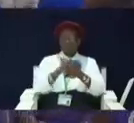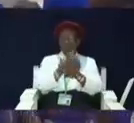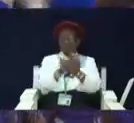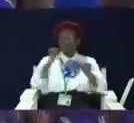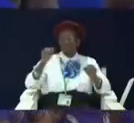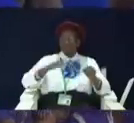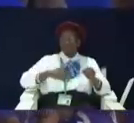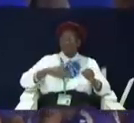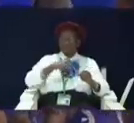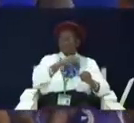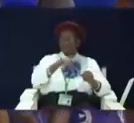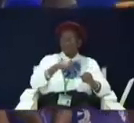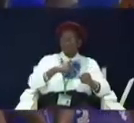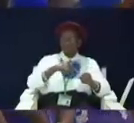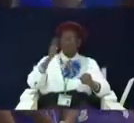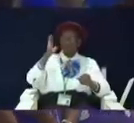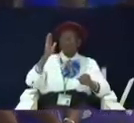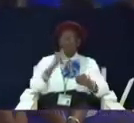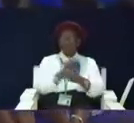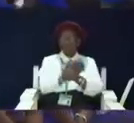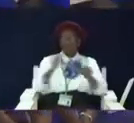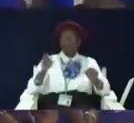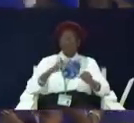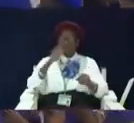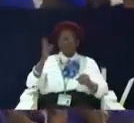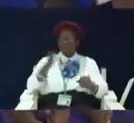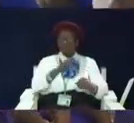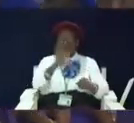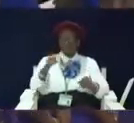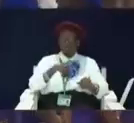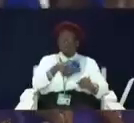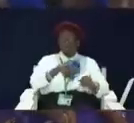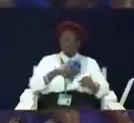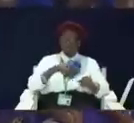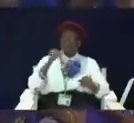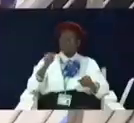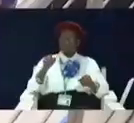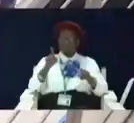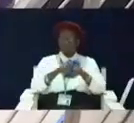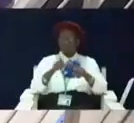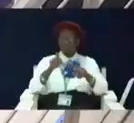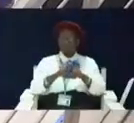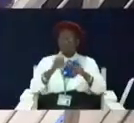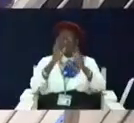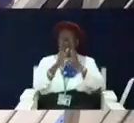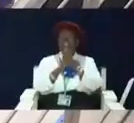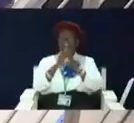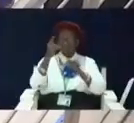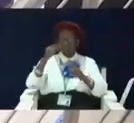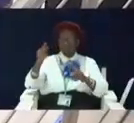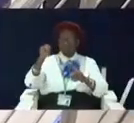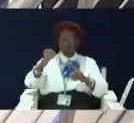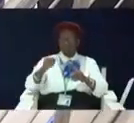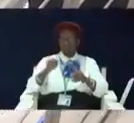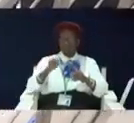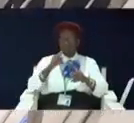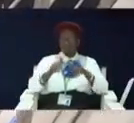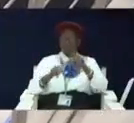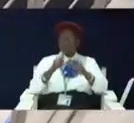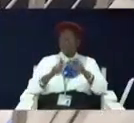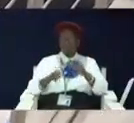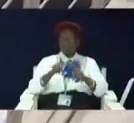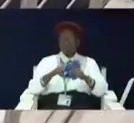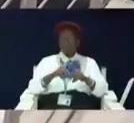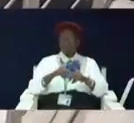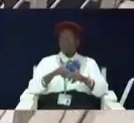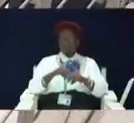own souls also. Pé kí Ọlọ́run tó gba ọkàn wa la, kó gba títí wọn náà la. Pray for them, brethren. Ẹ̀yin ará ìjọ wẹ́ jẹ́ àgbàdúrà